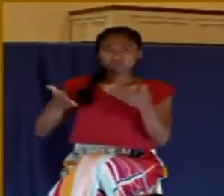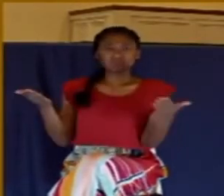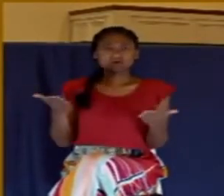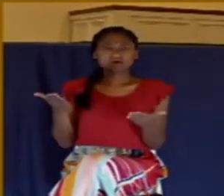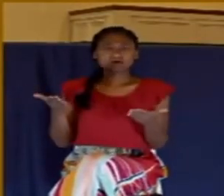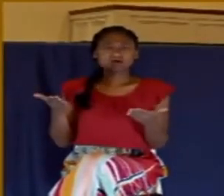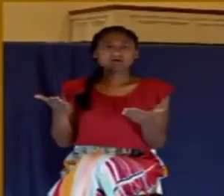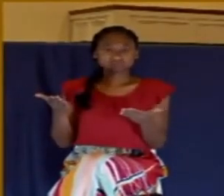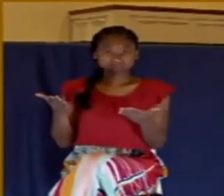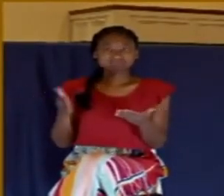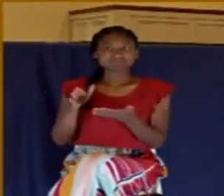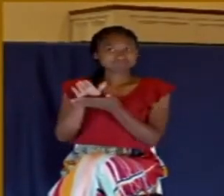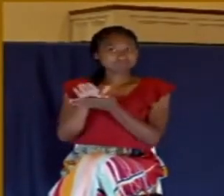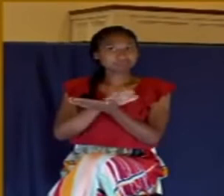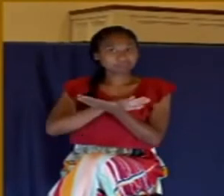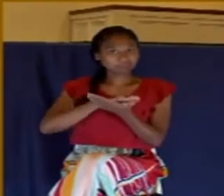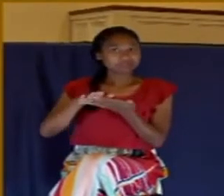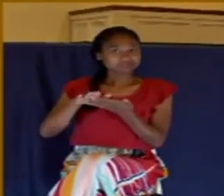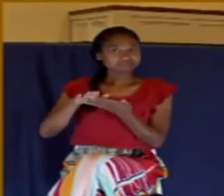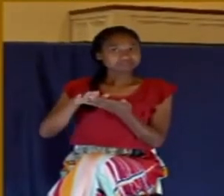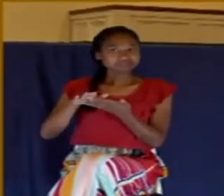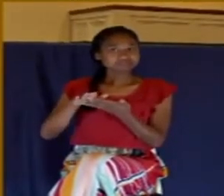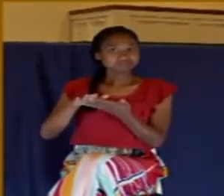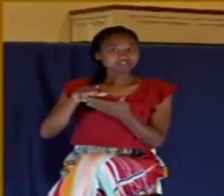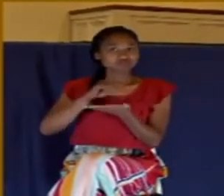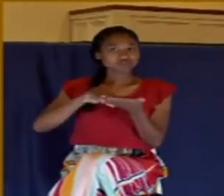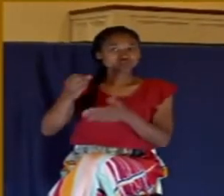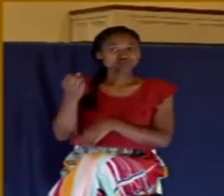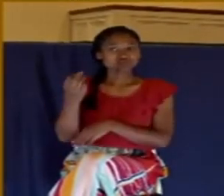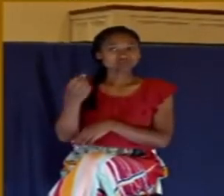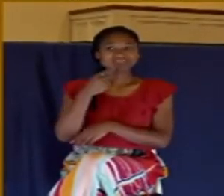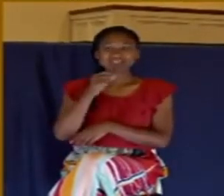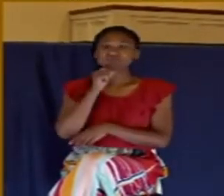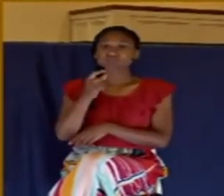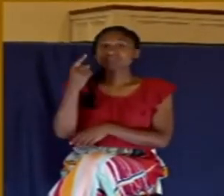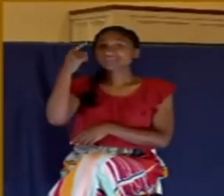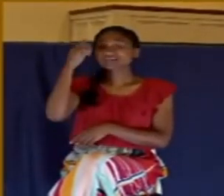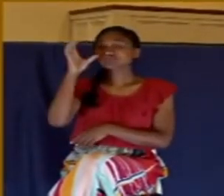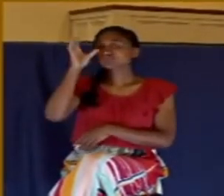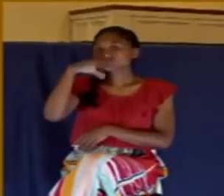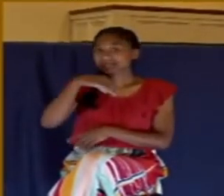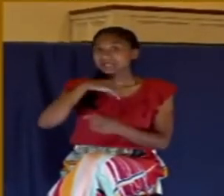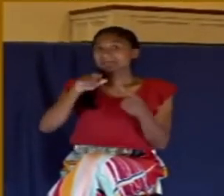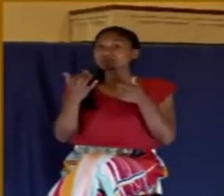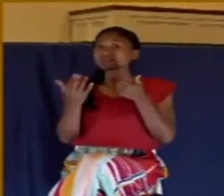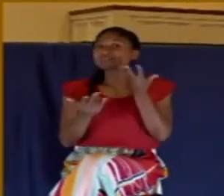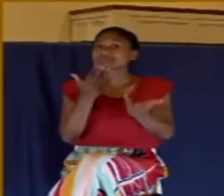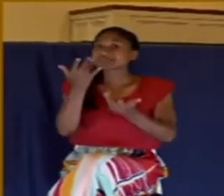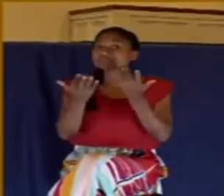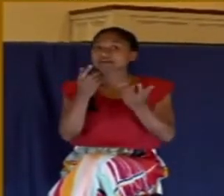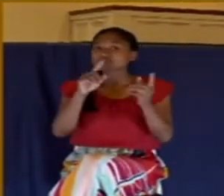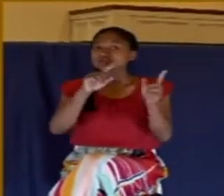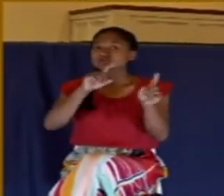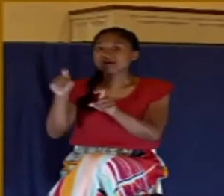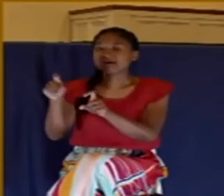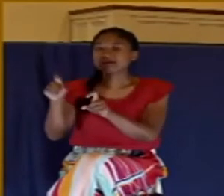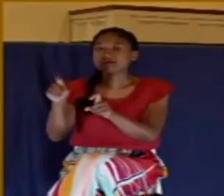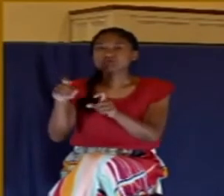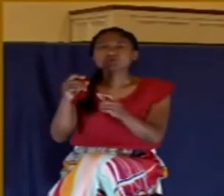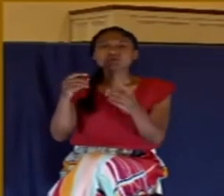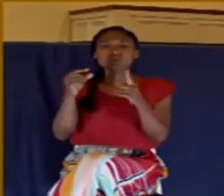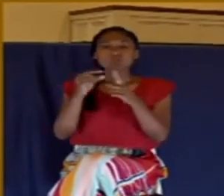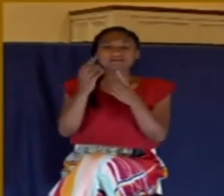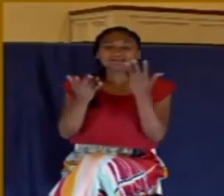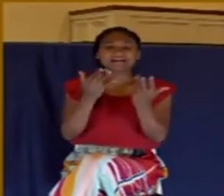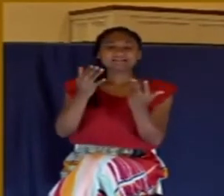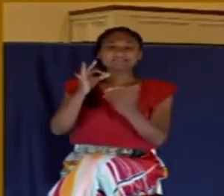purity. Look in verse number 12 again, where he says, "Think it not strange concerning the fiery trial." Look at that word fiery there. The Greek